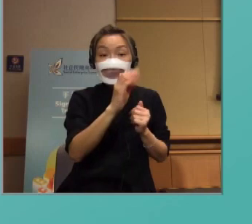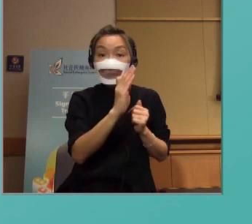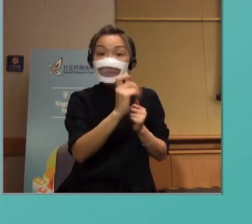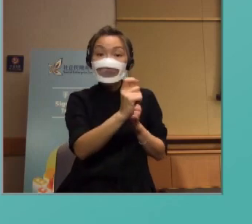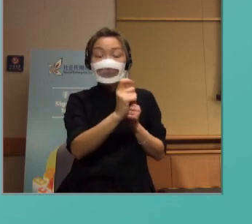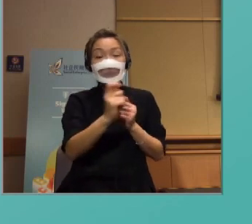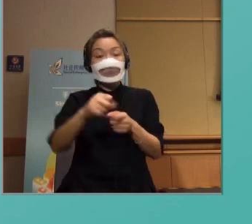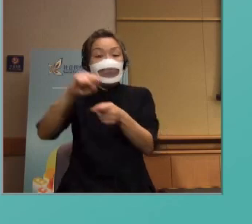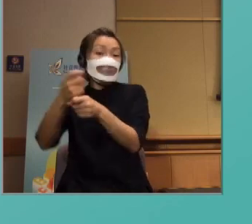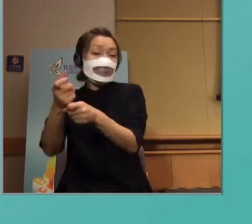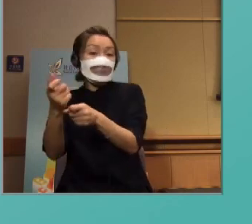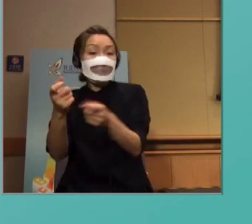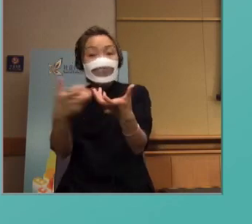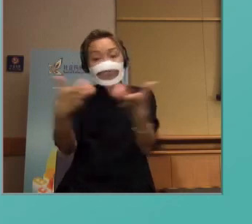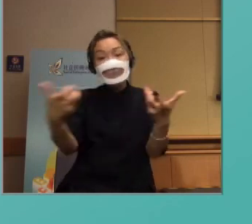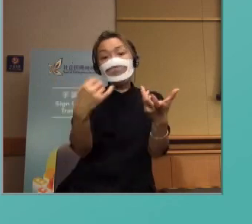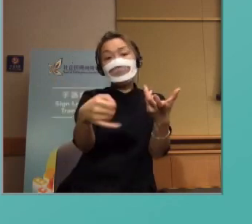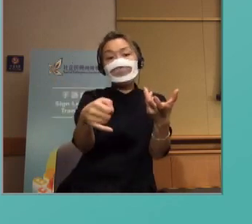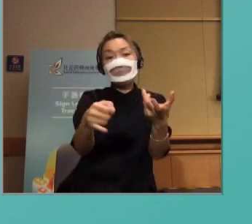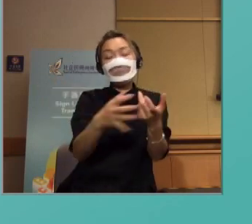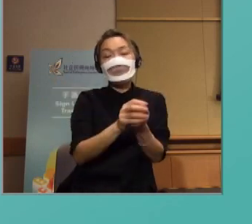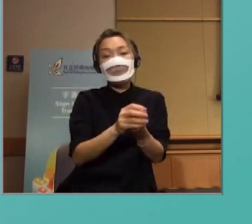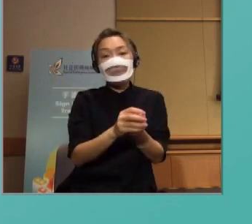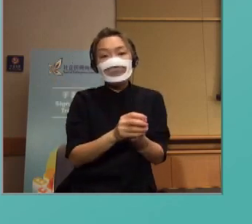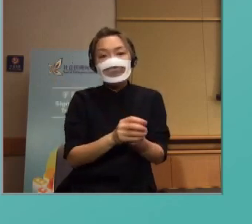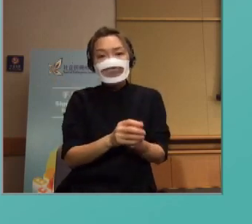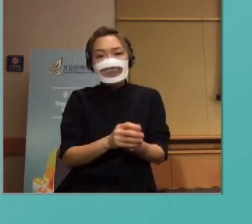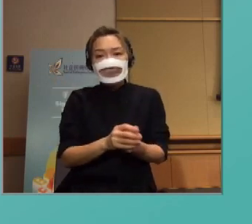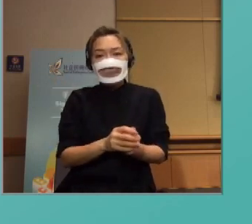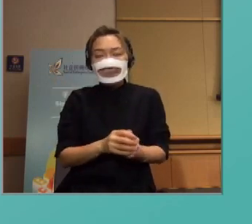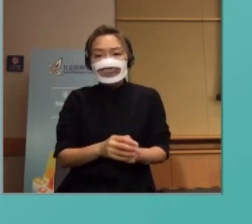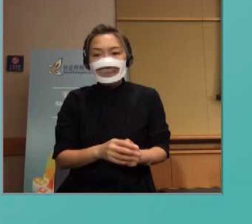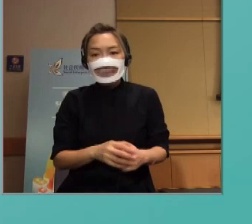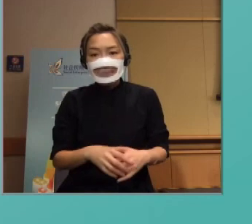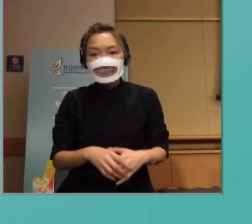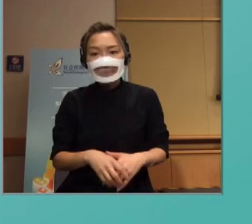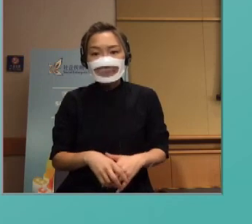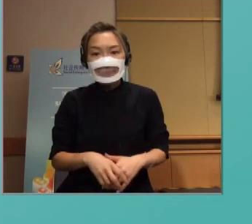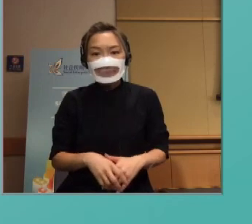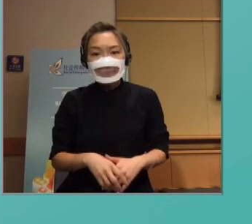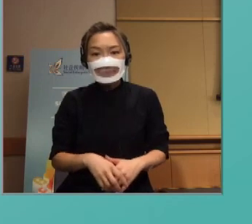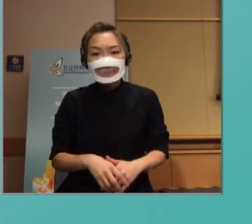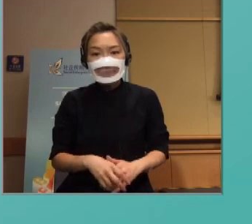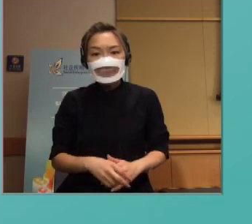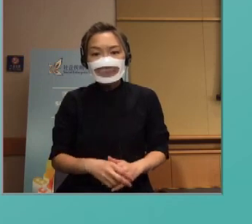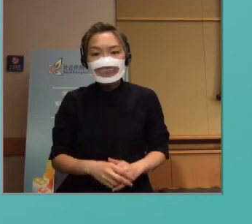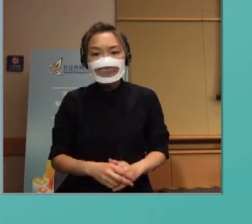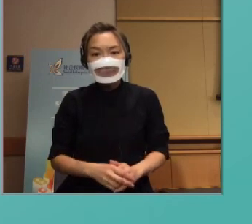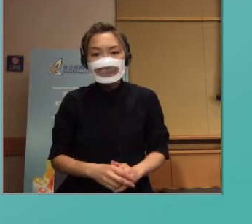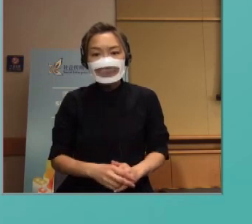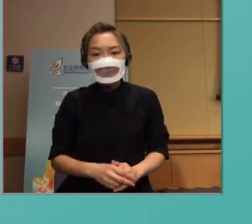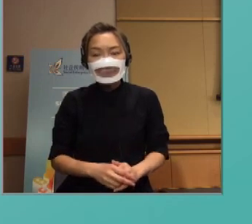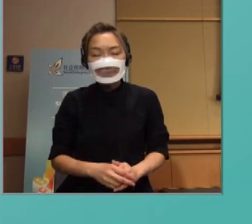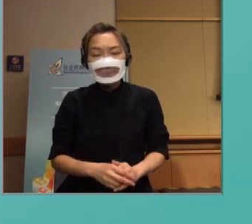It is a very scary paradigm to think that NFTs